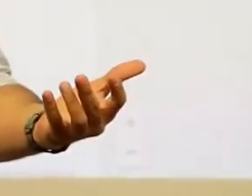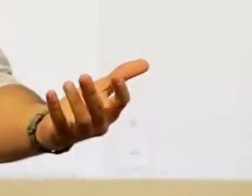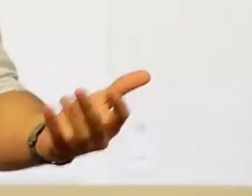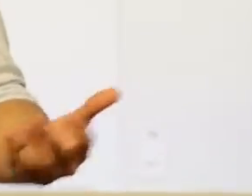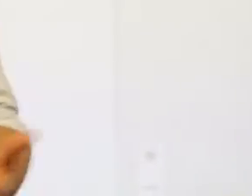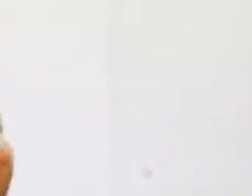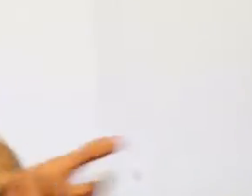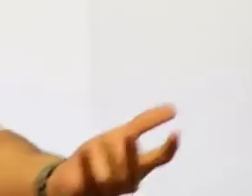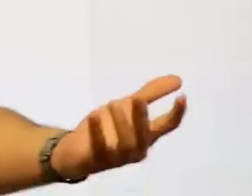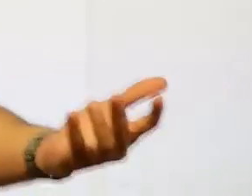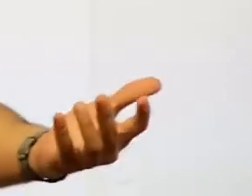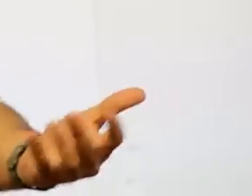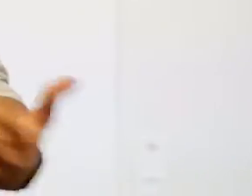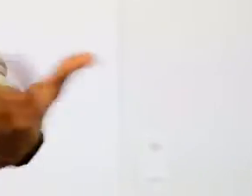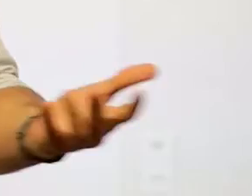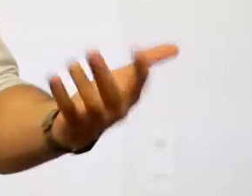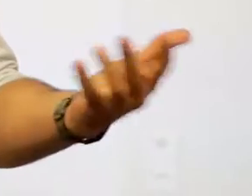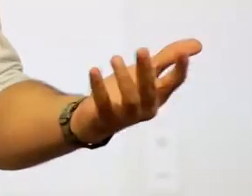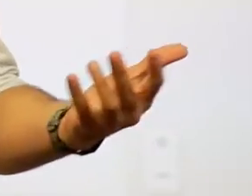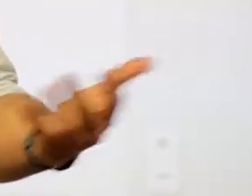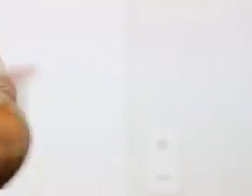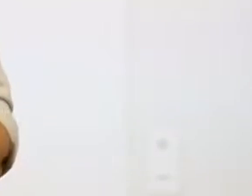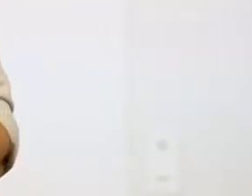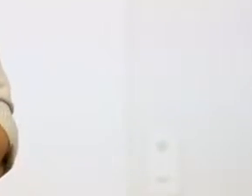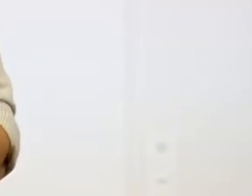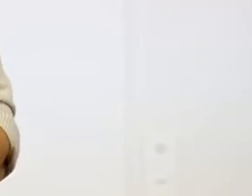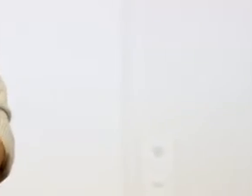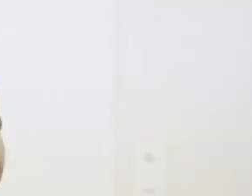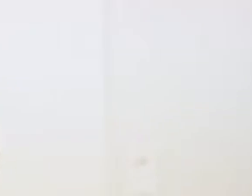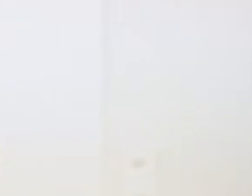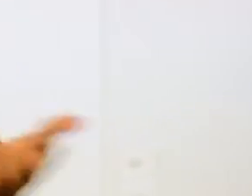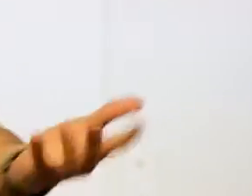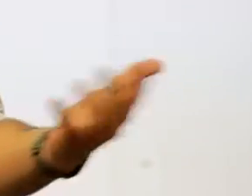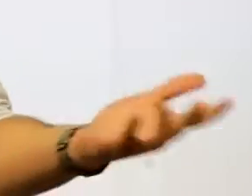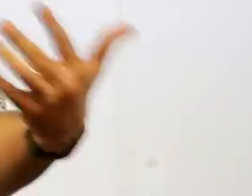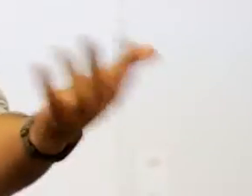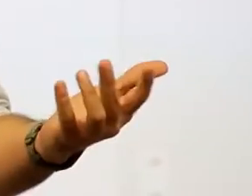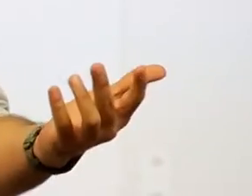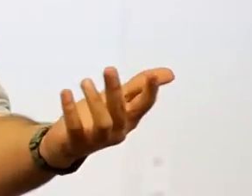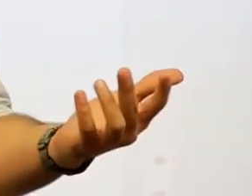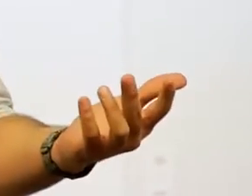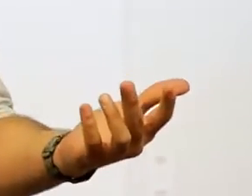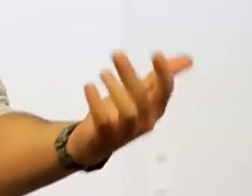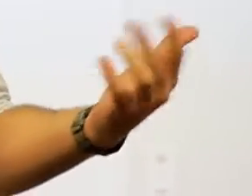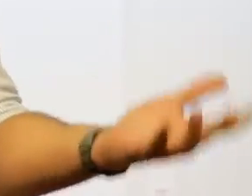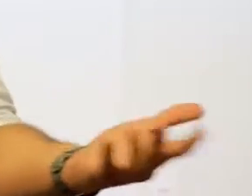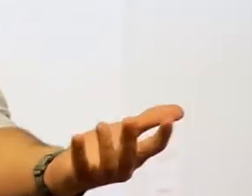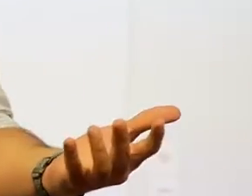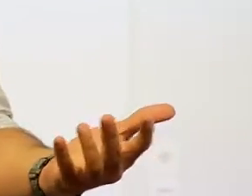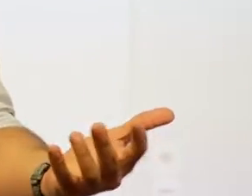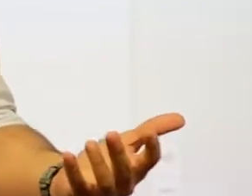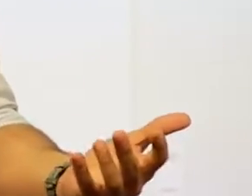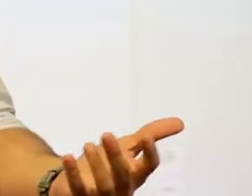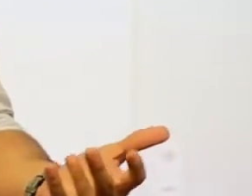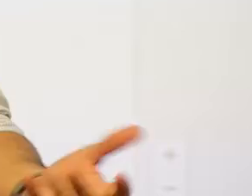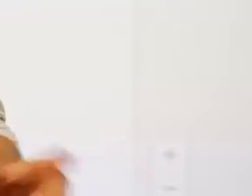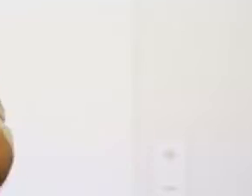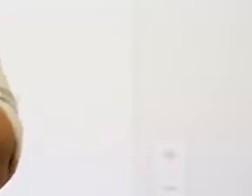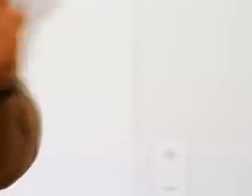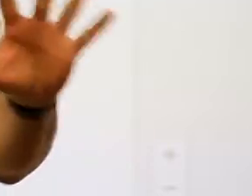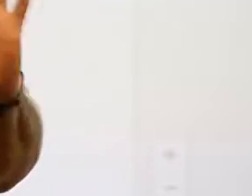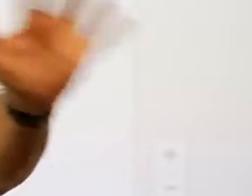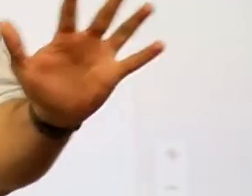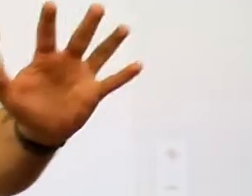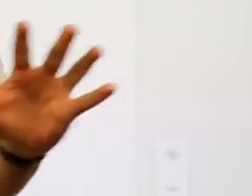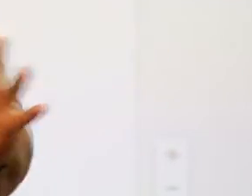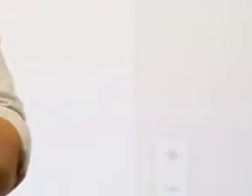like some of these maps, you may not. This is an iterative process, and this meeting tonight is mostly to get input for you and kind of give you